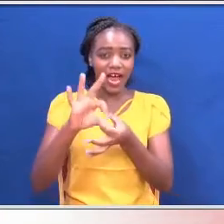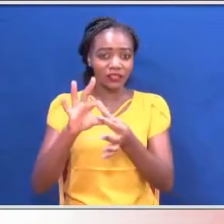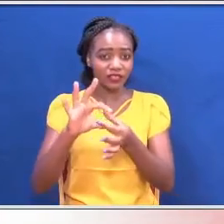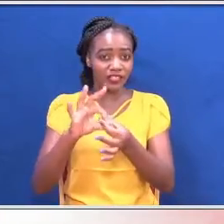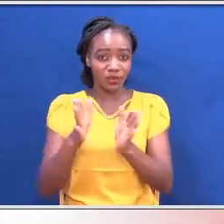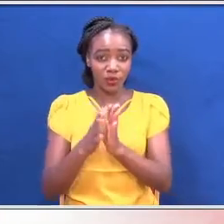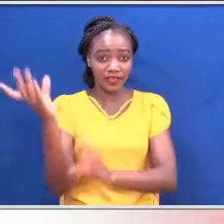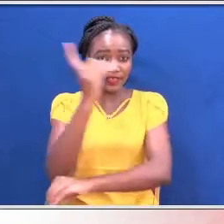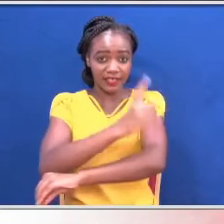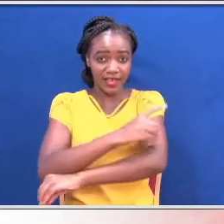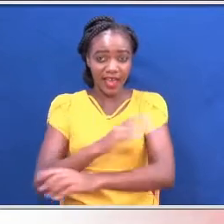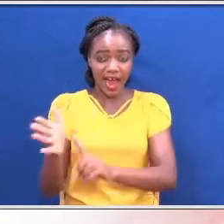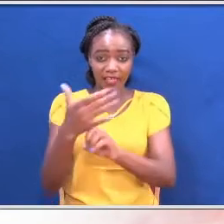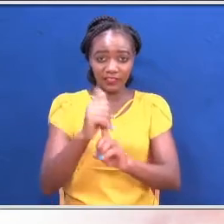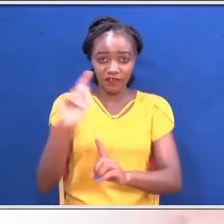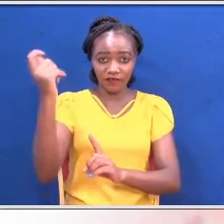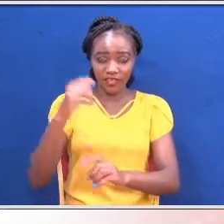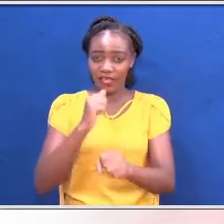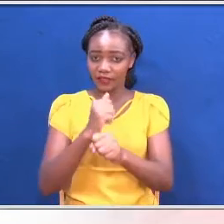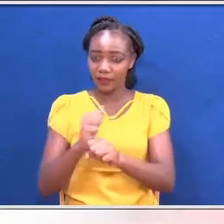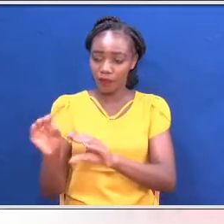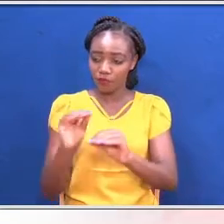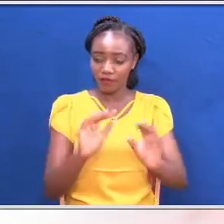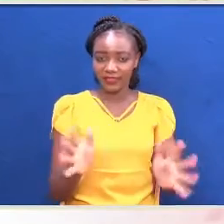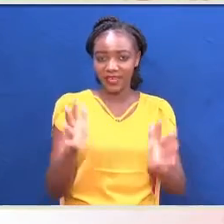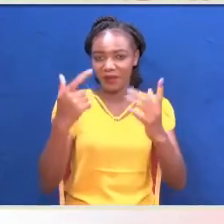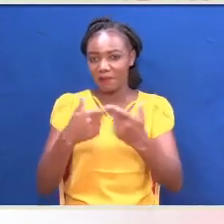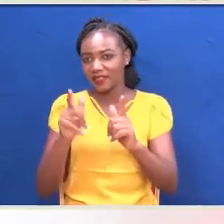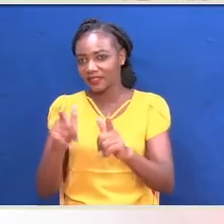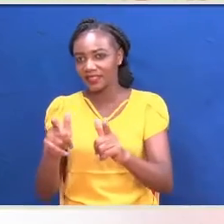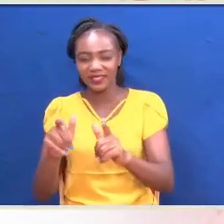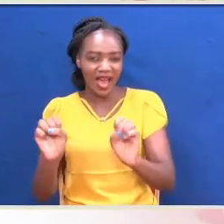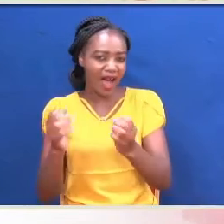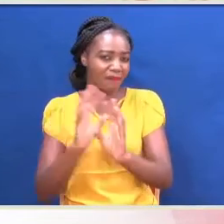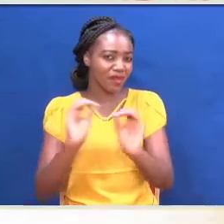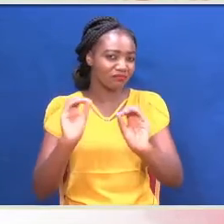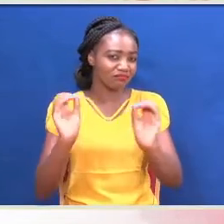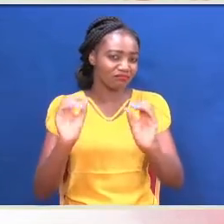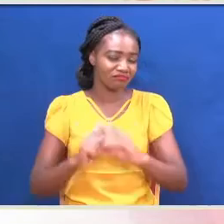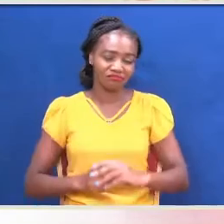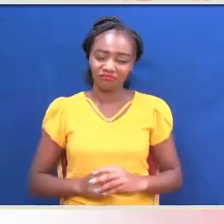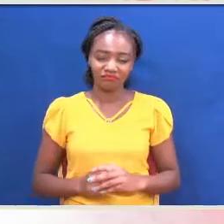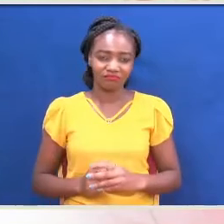achievements of Kenya's labor movement are commemorated, were not the only missing cogs today.